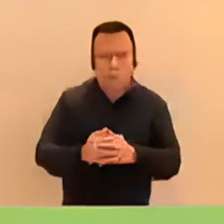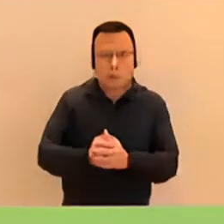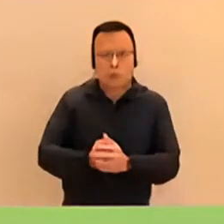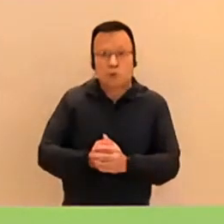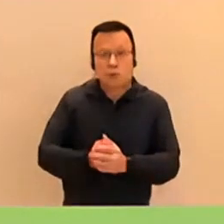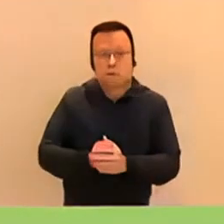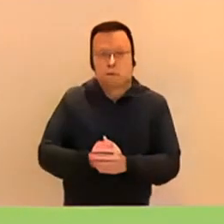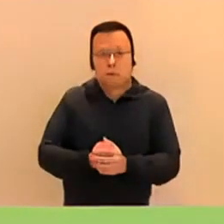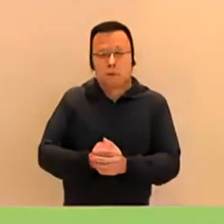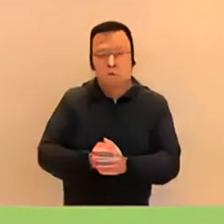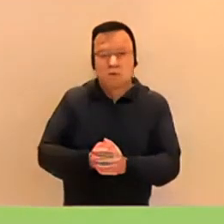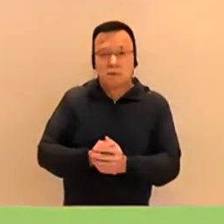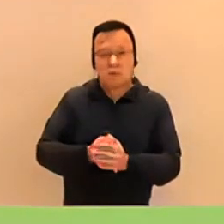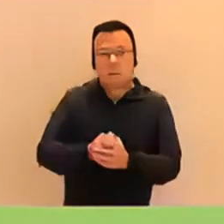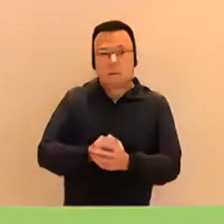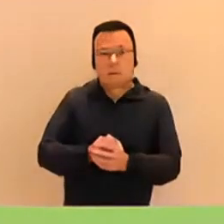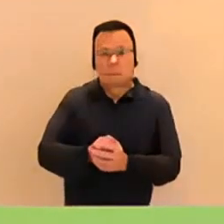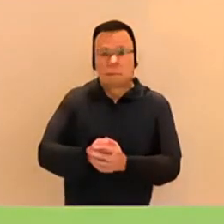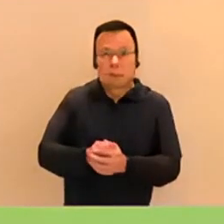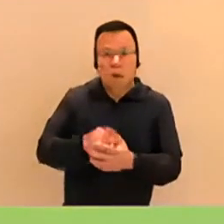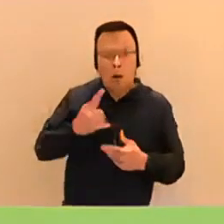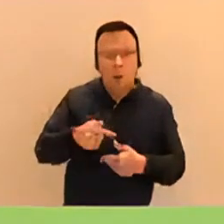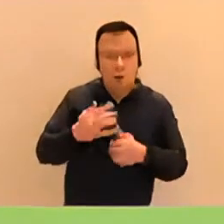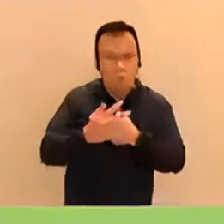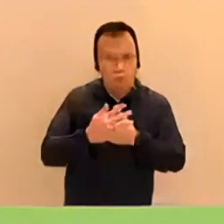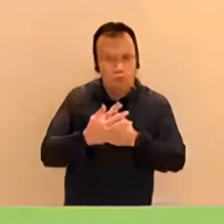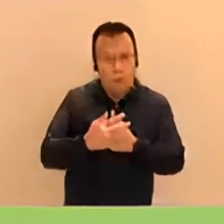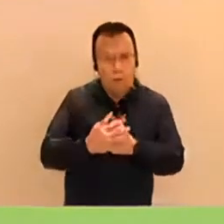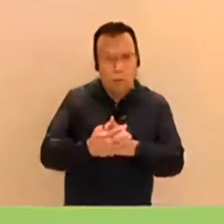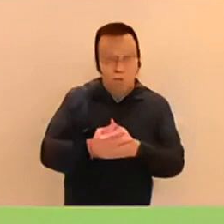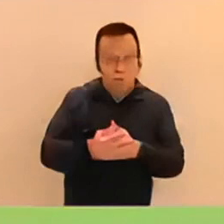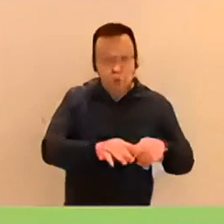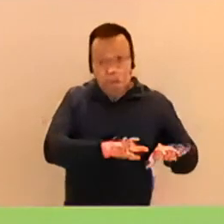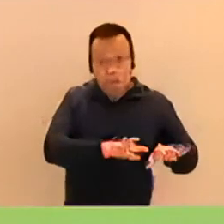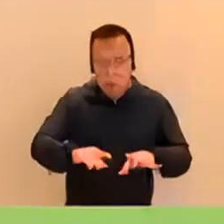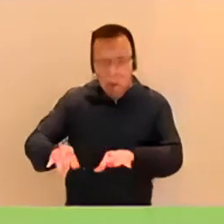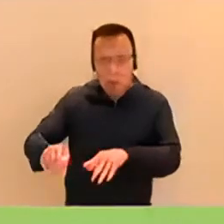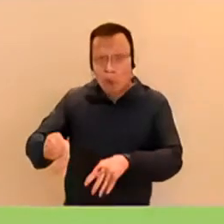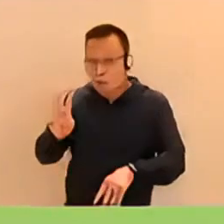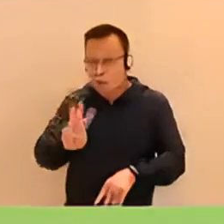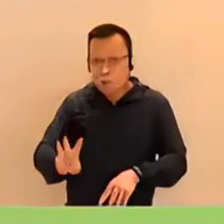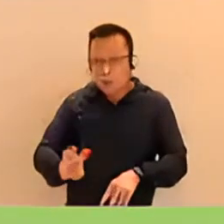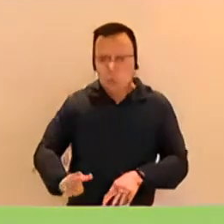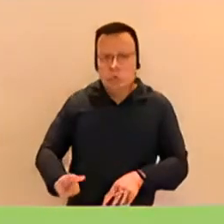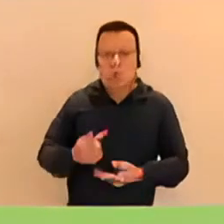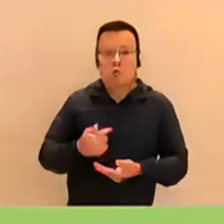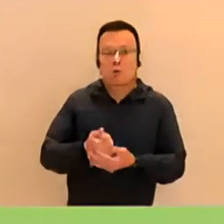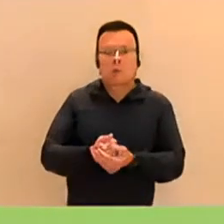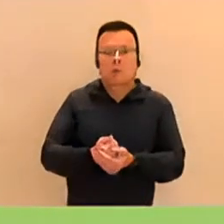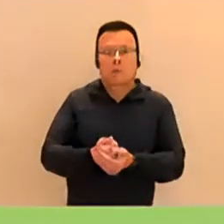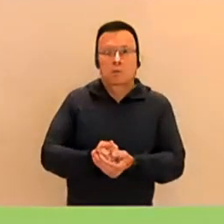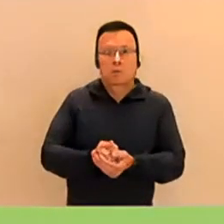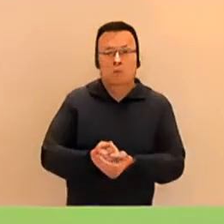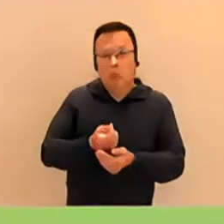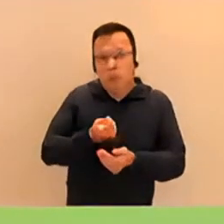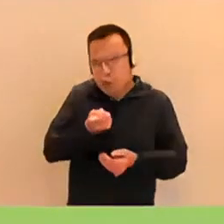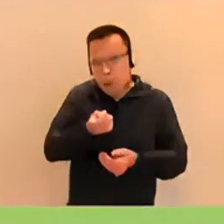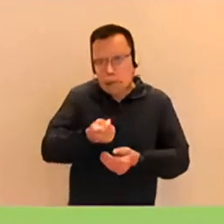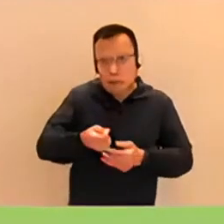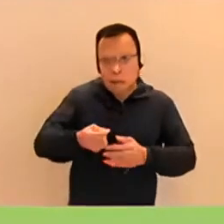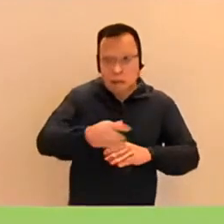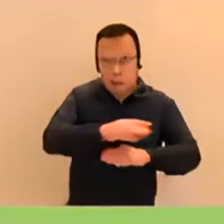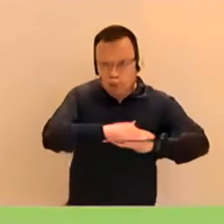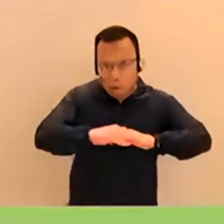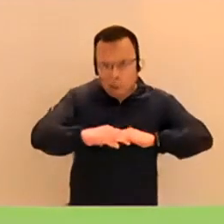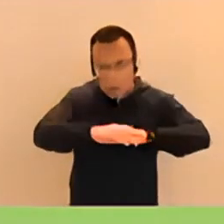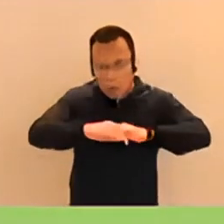dehydration due to long exposure to the sun. Now, we have just finished a study of the eco